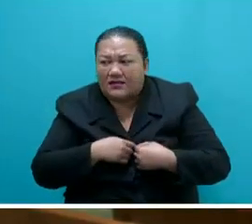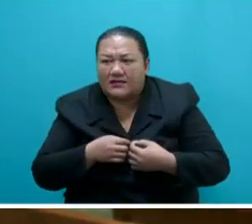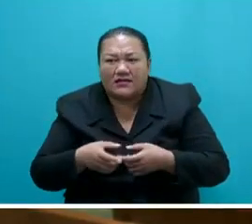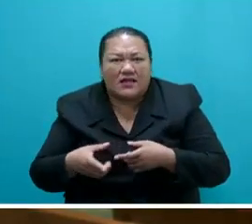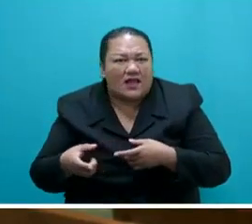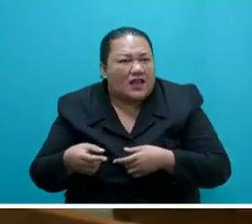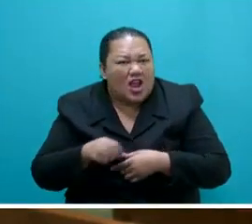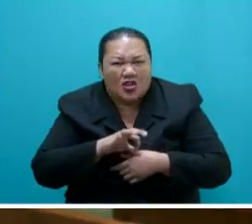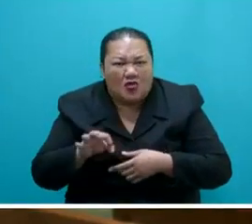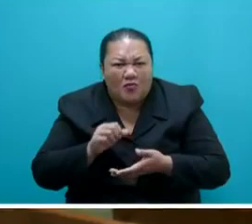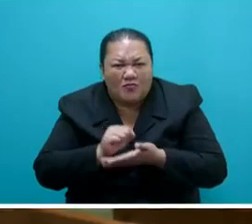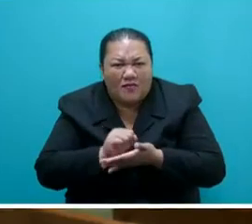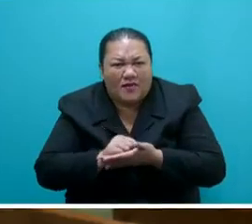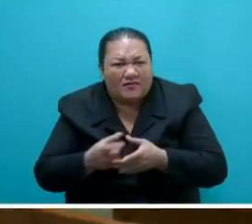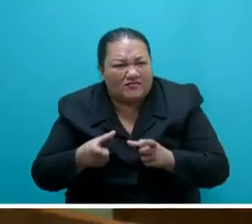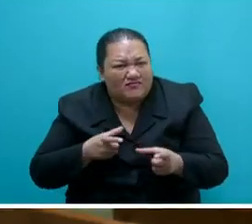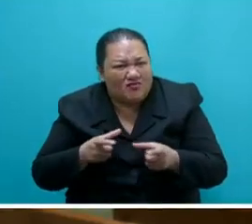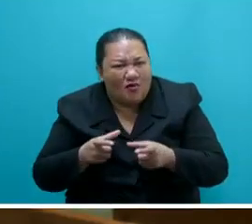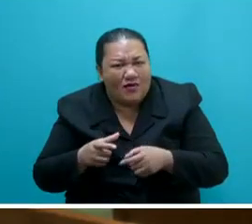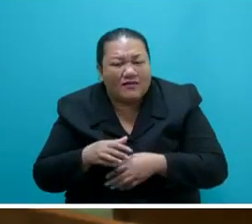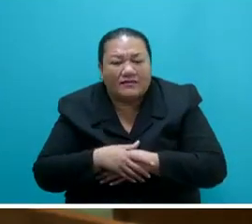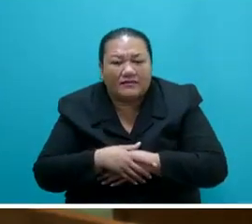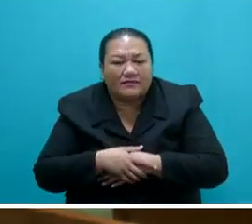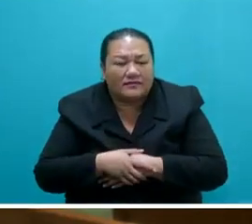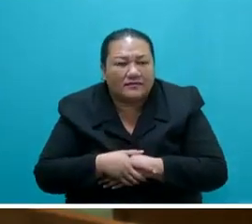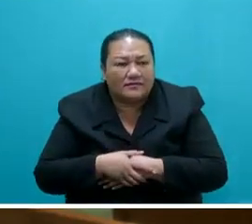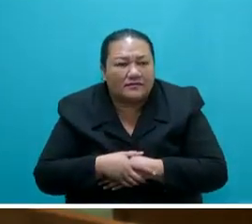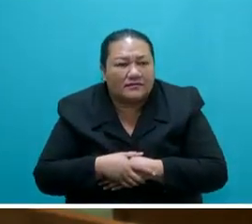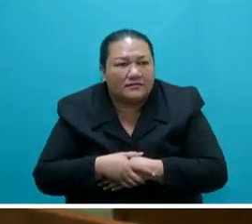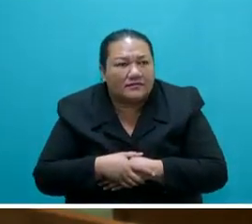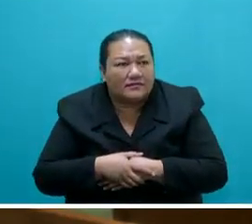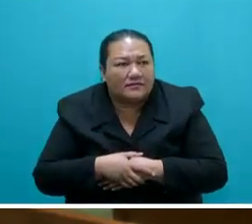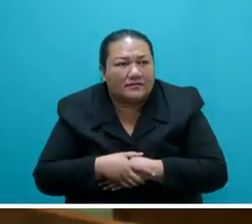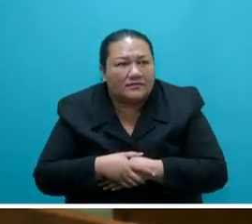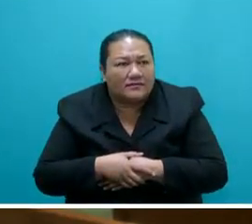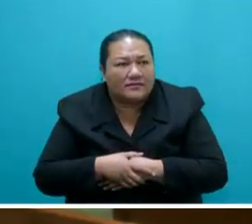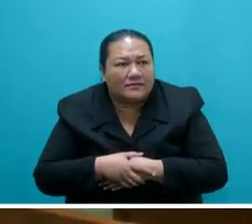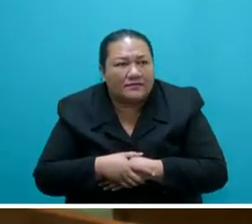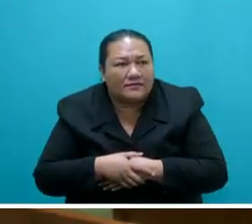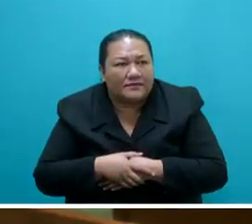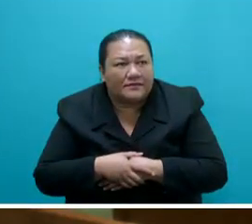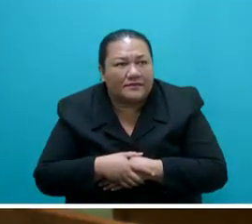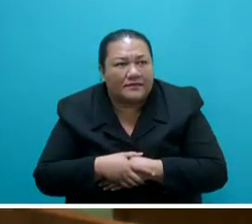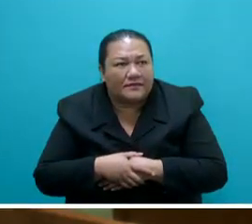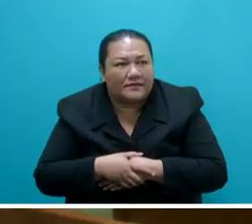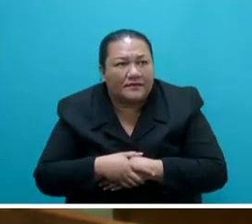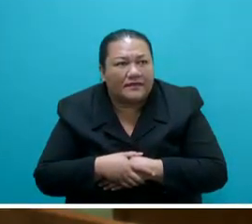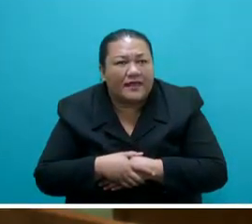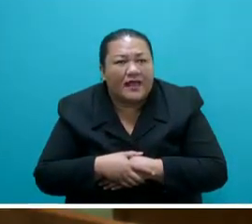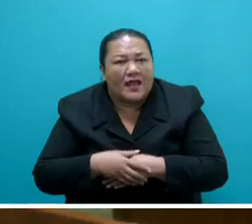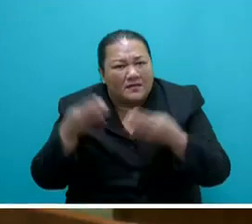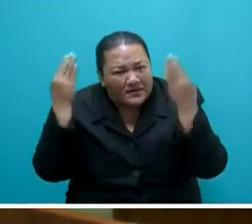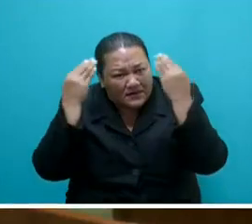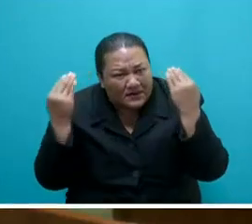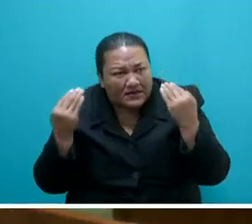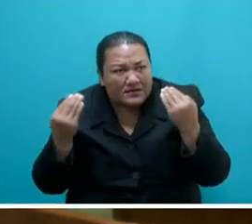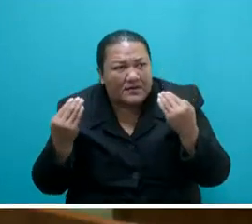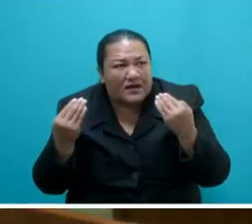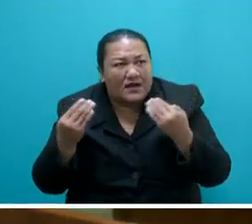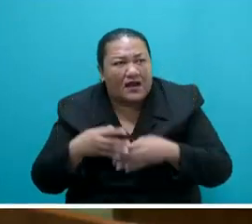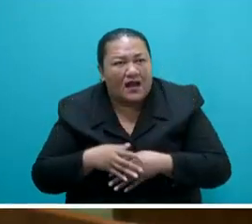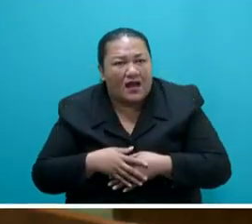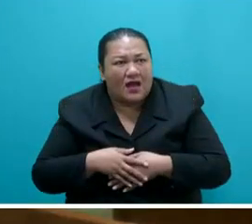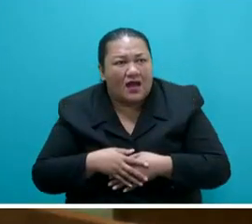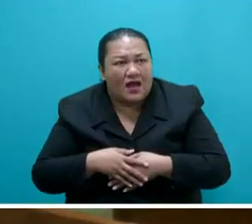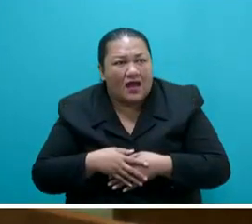Order. It's a fact. Order. It's a fact. Order. Mr. Speaker, as a former...